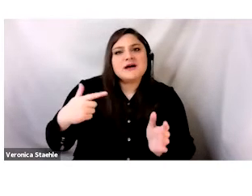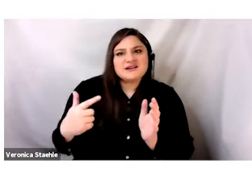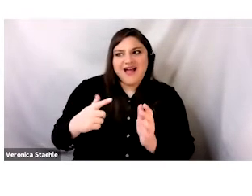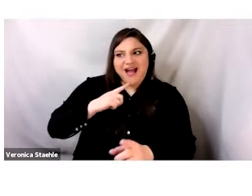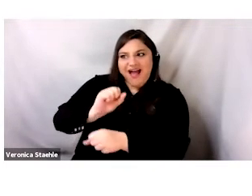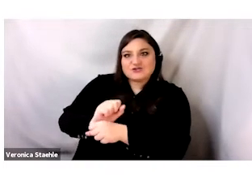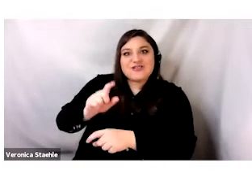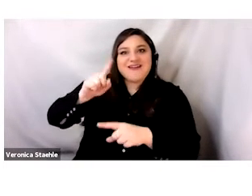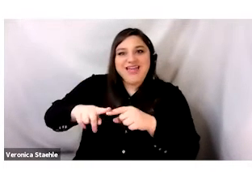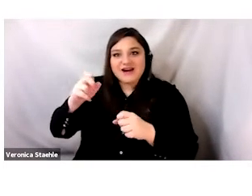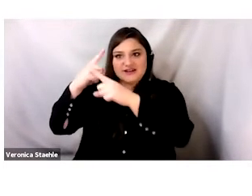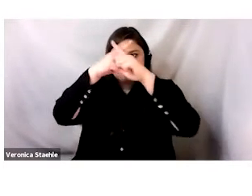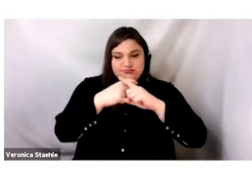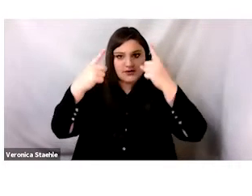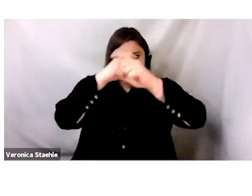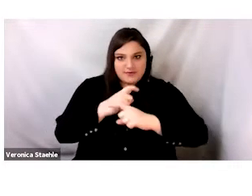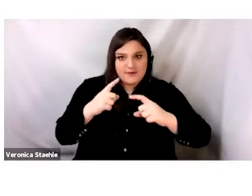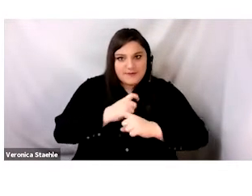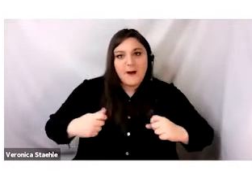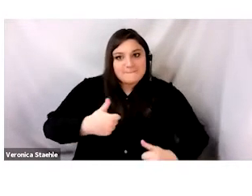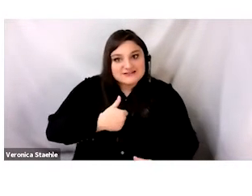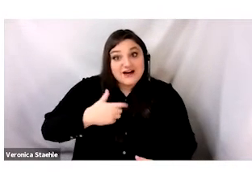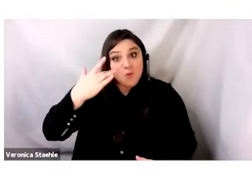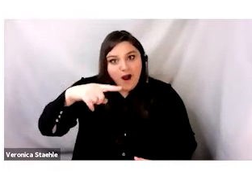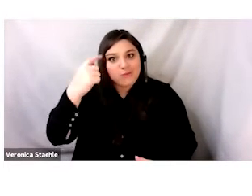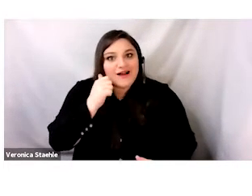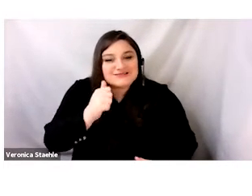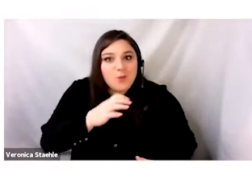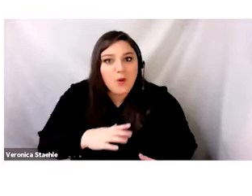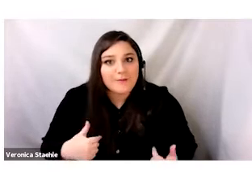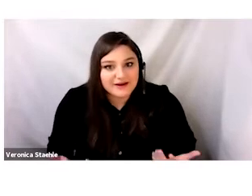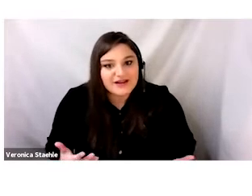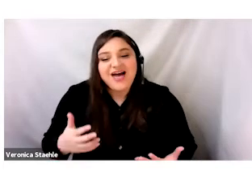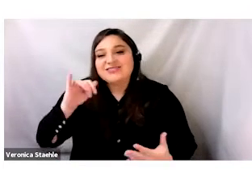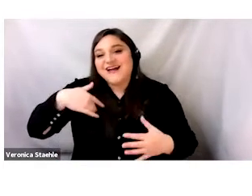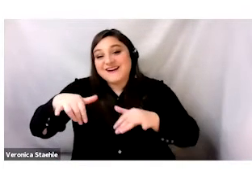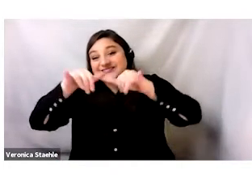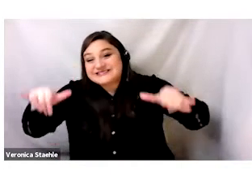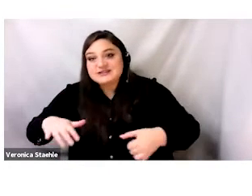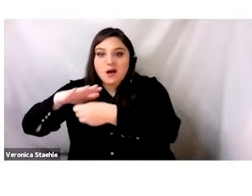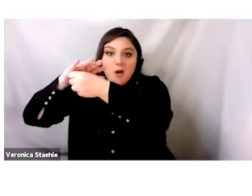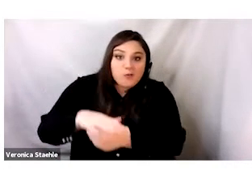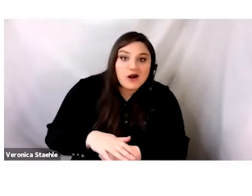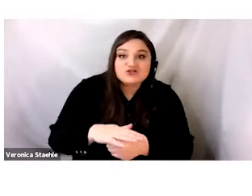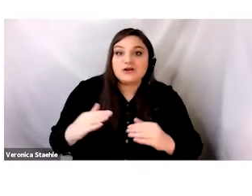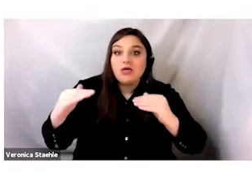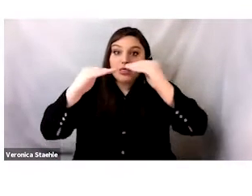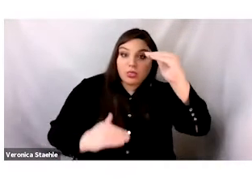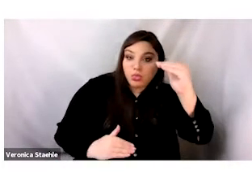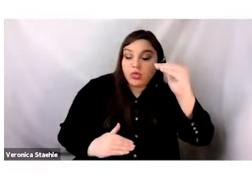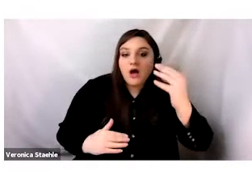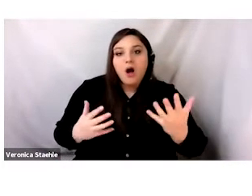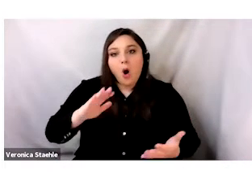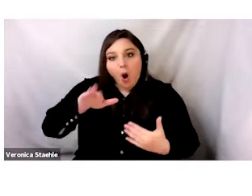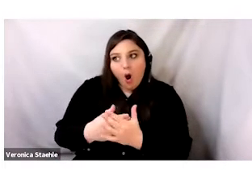even see me as a Black woman. Systems of oppression, inequality, inequity, they are all